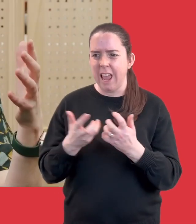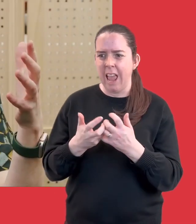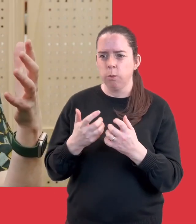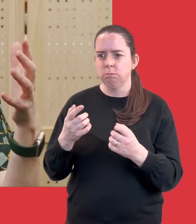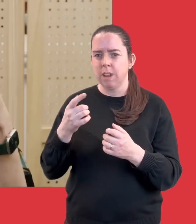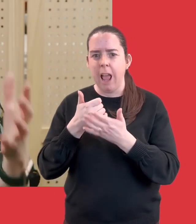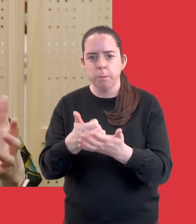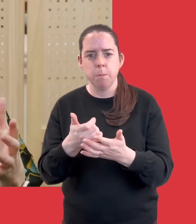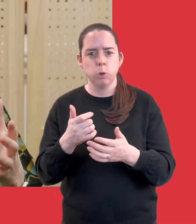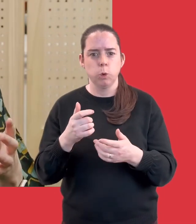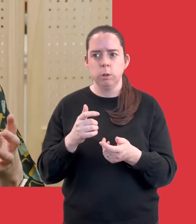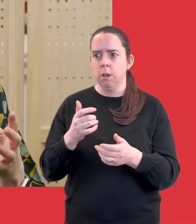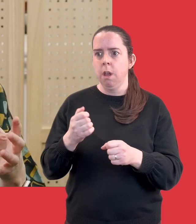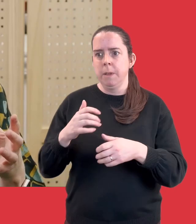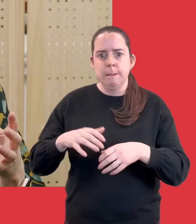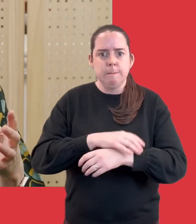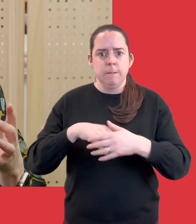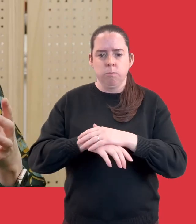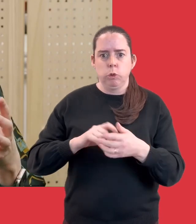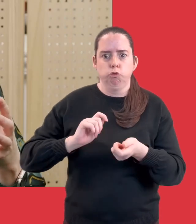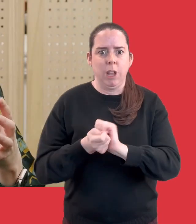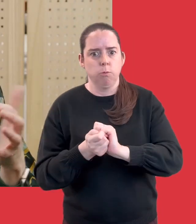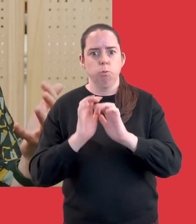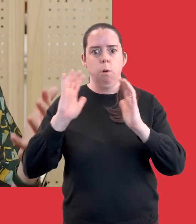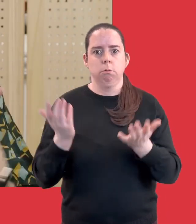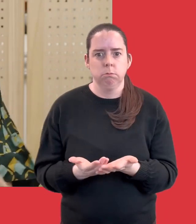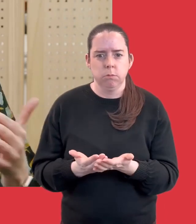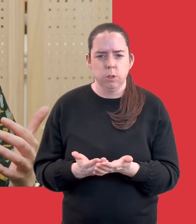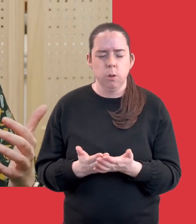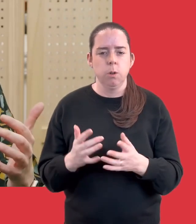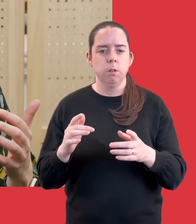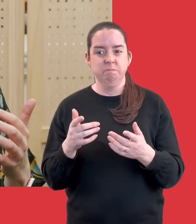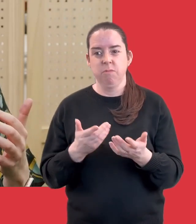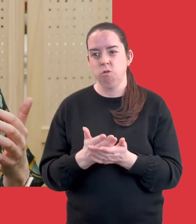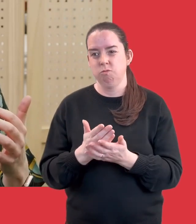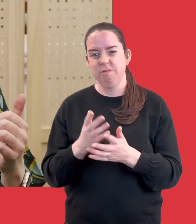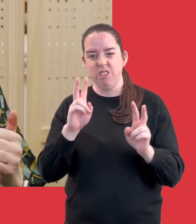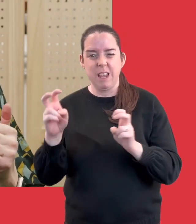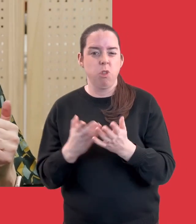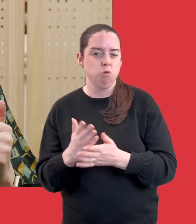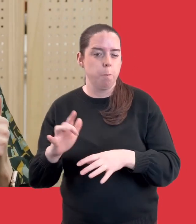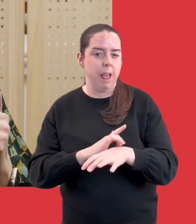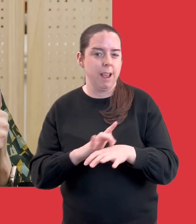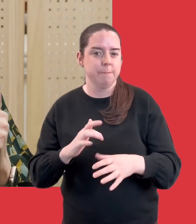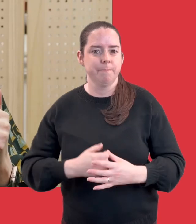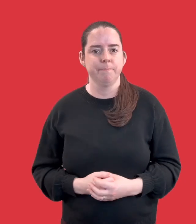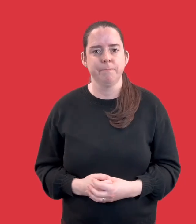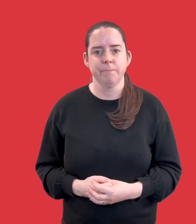can do to make change happen in the world as well, is another rich theme that runs through the